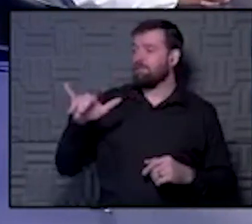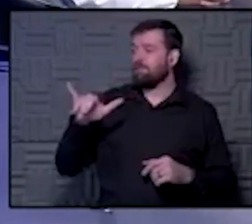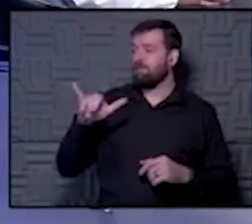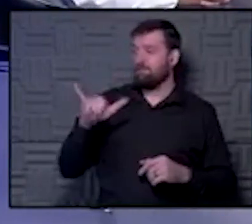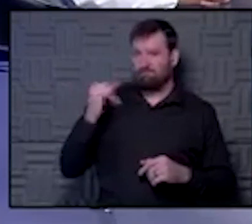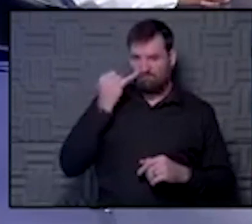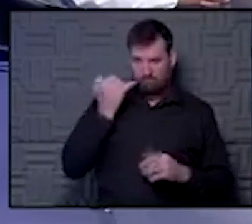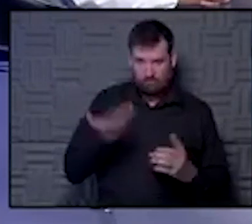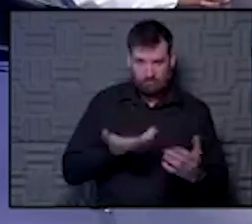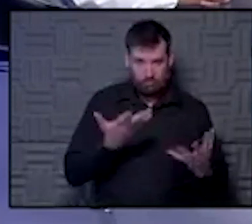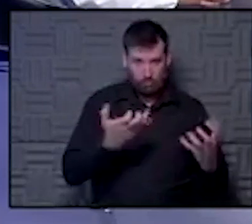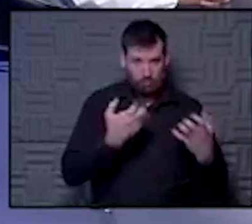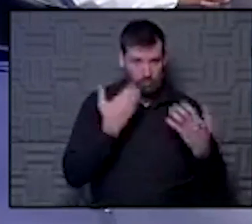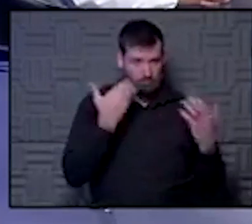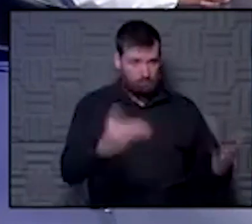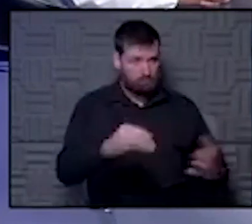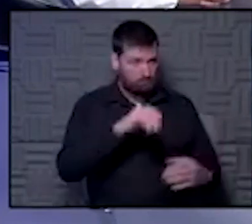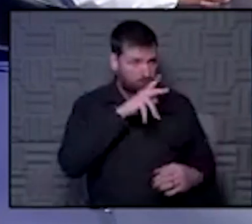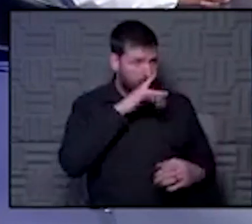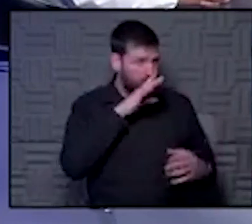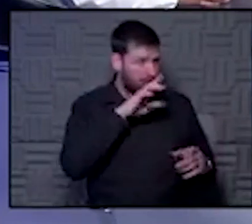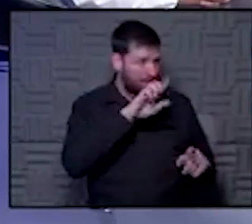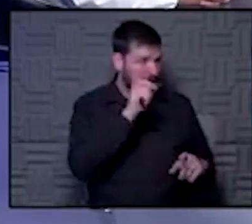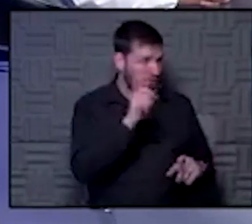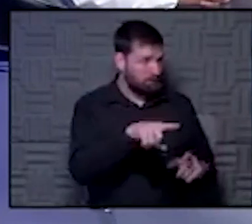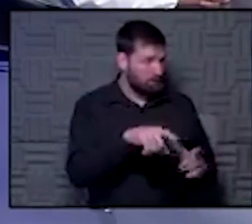if you're on the line, do you want to just ask?